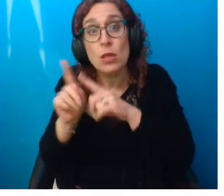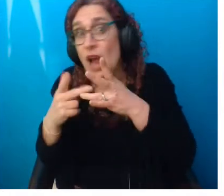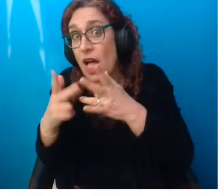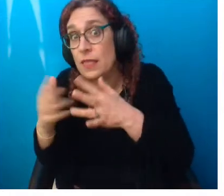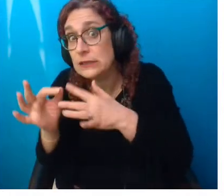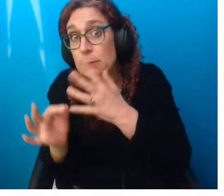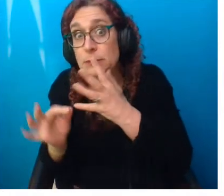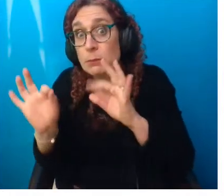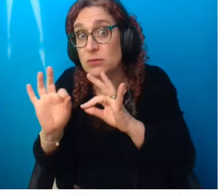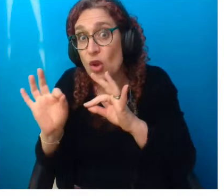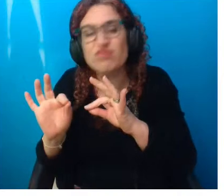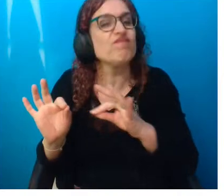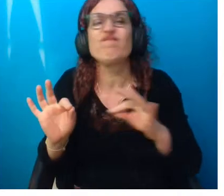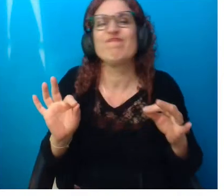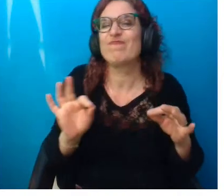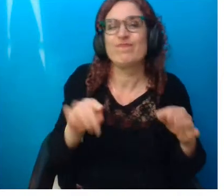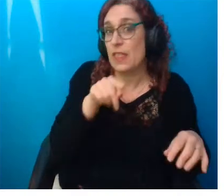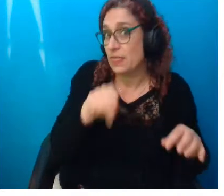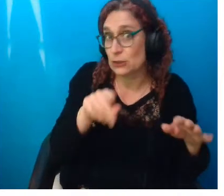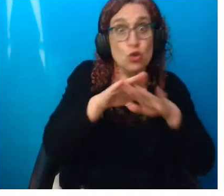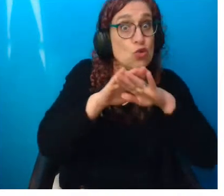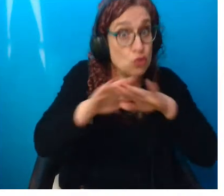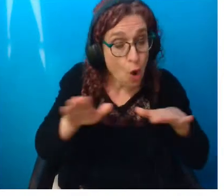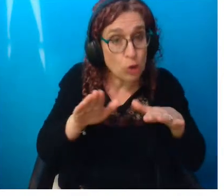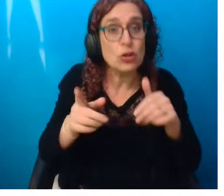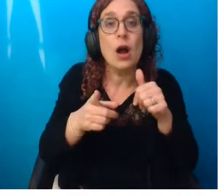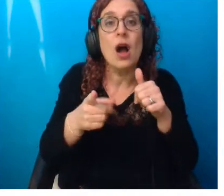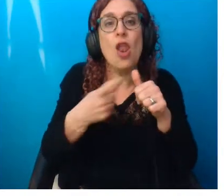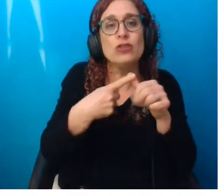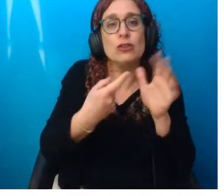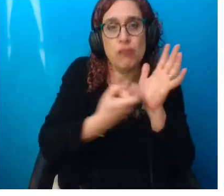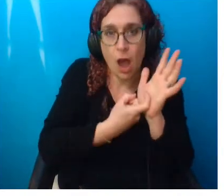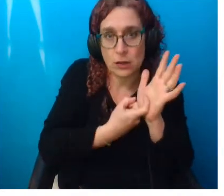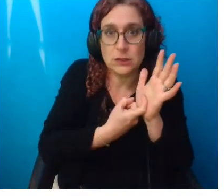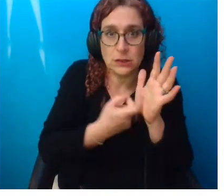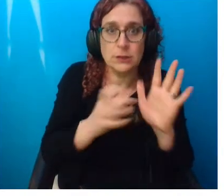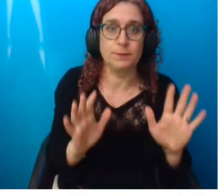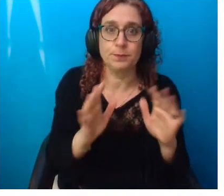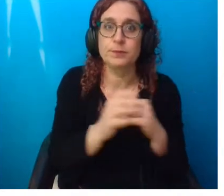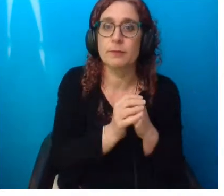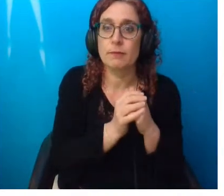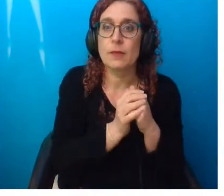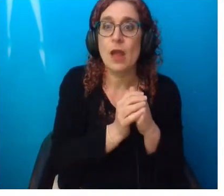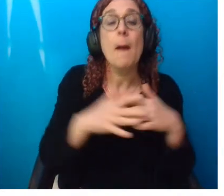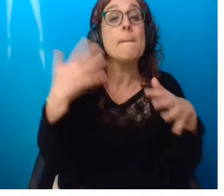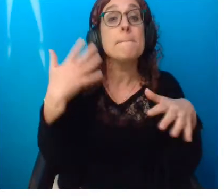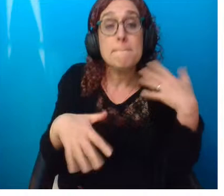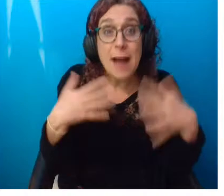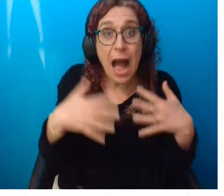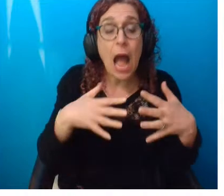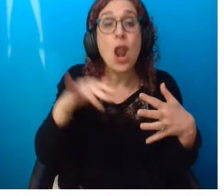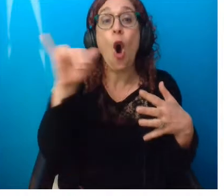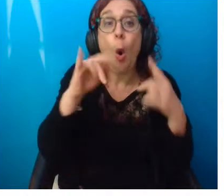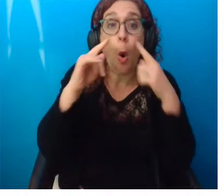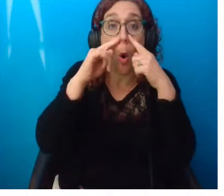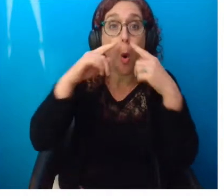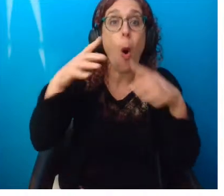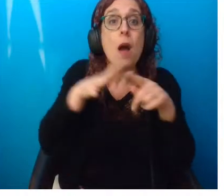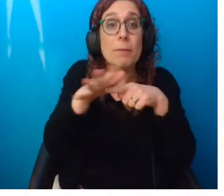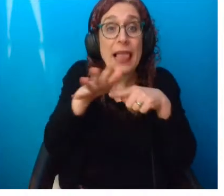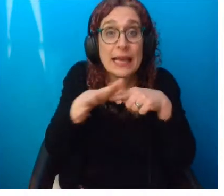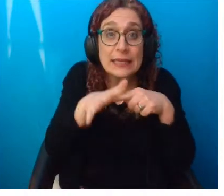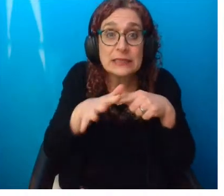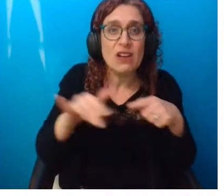likely to be allergic rhinitis. And pain, recurrent nasal bleeds, and loss of smell